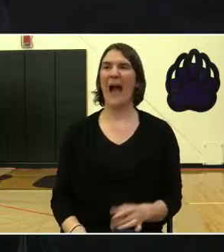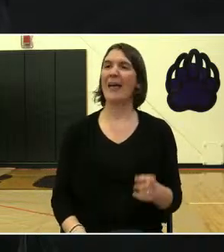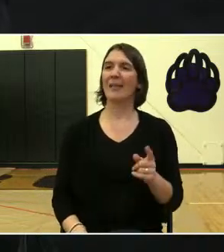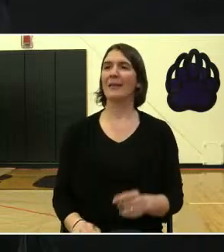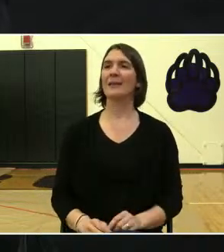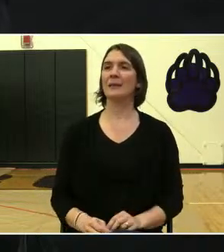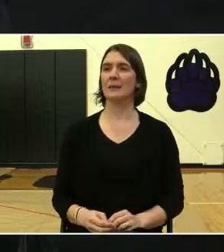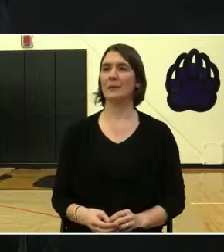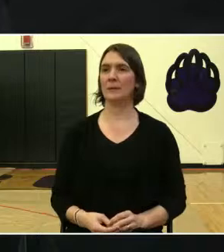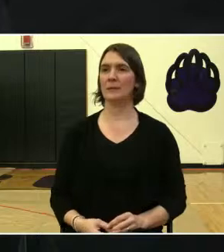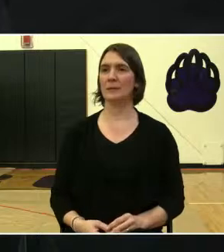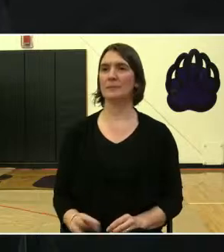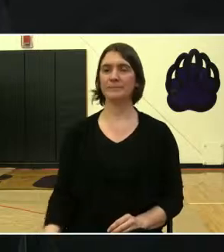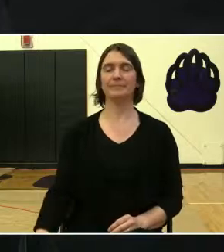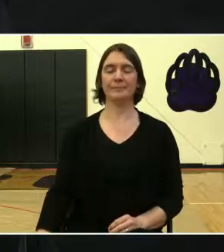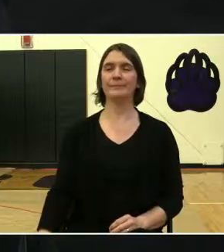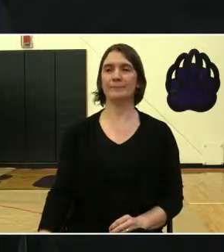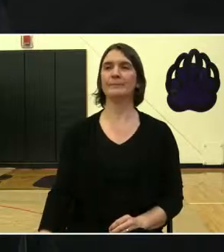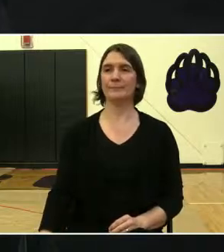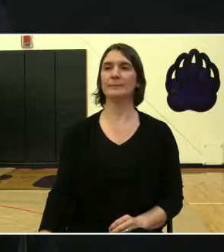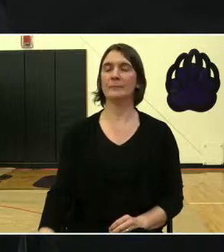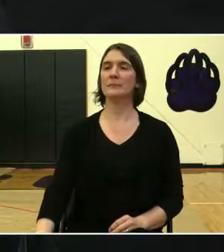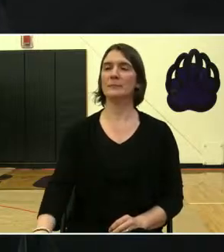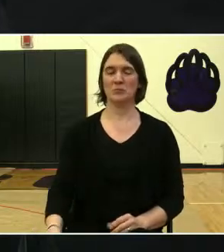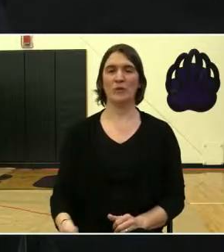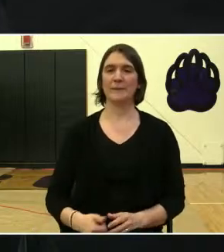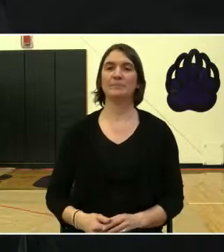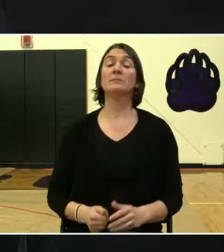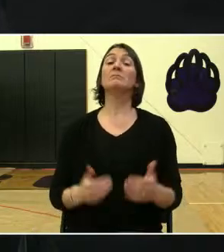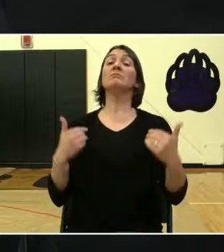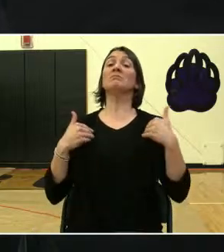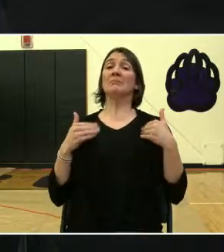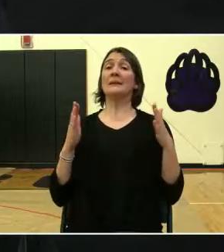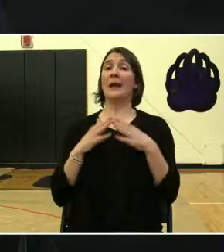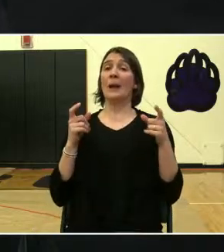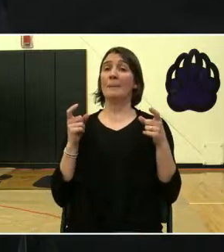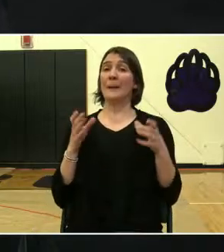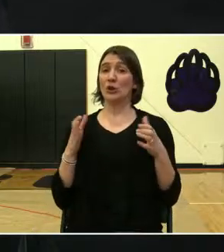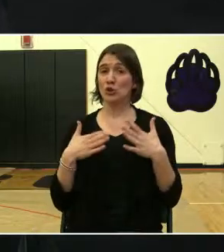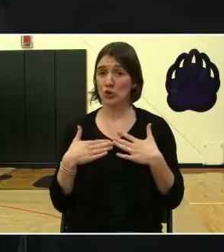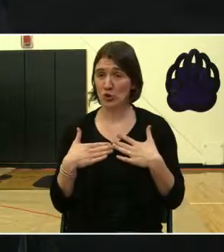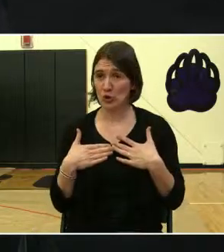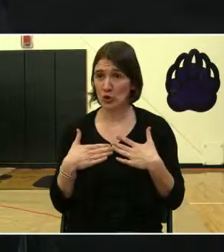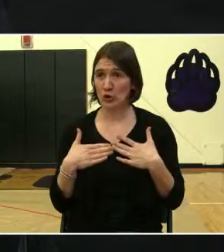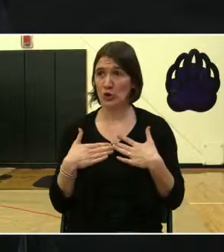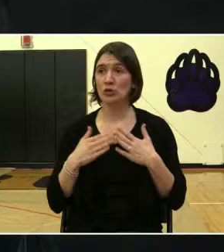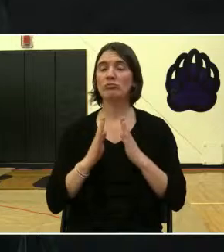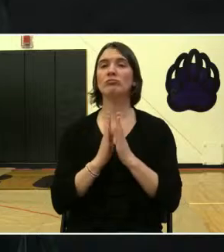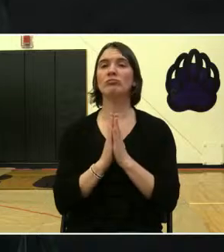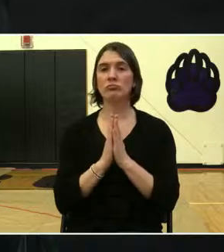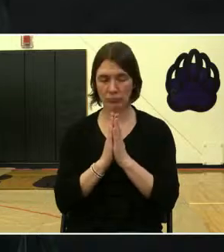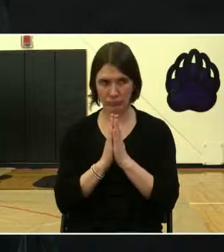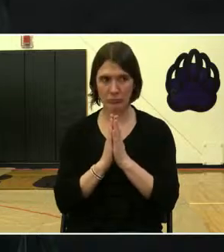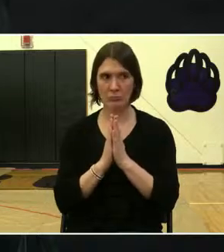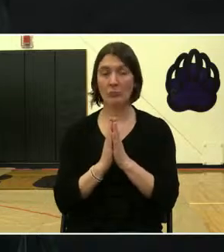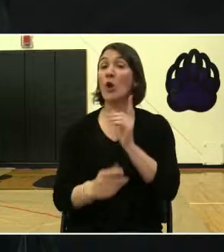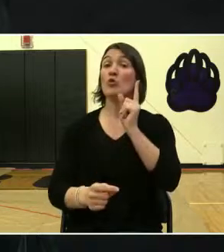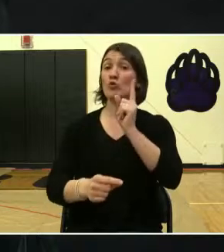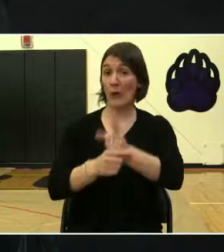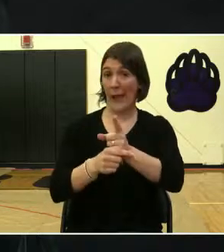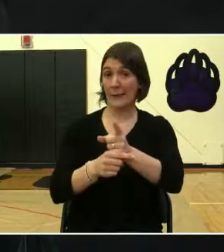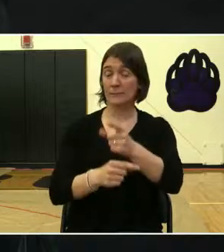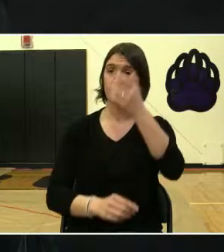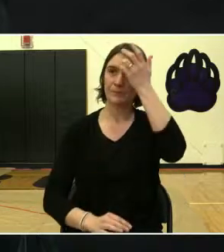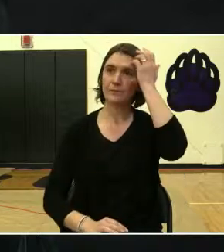interrogated John Potter Town manager so the it's it is true